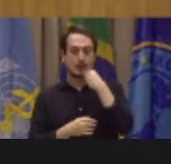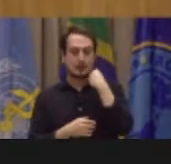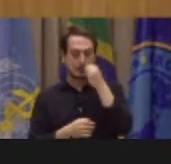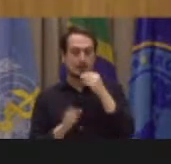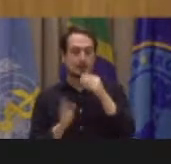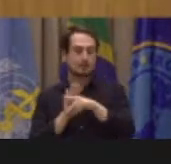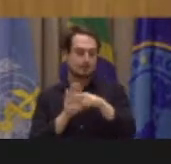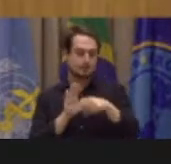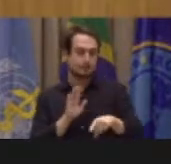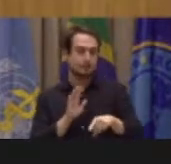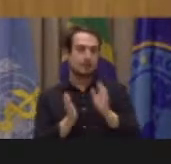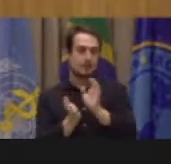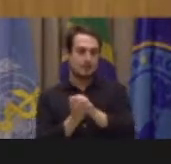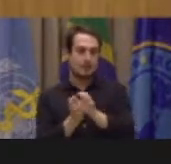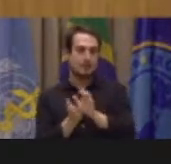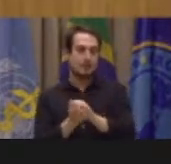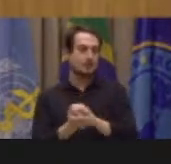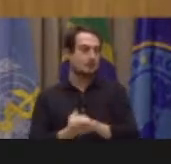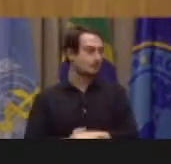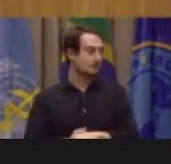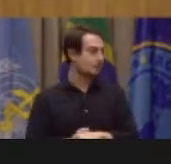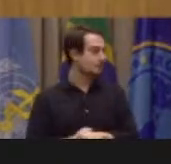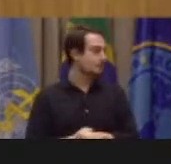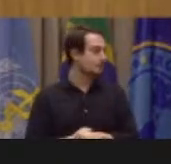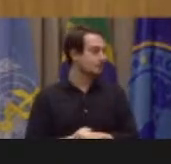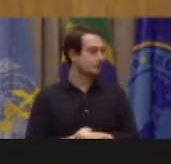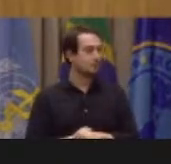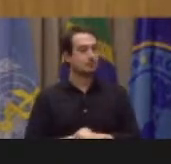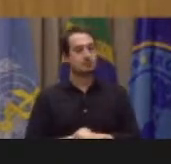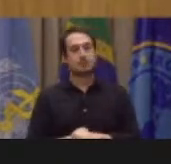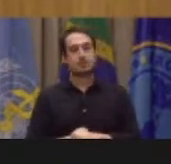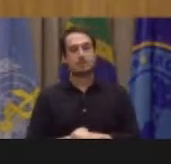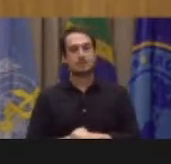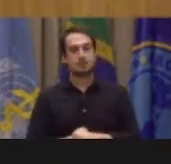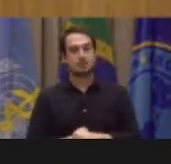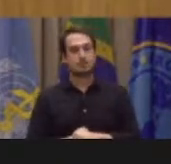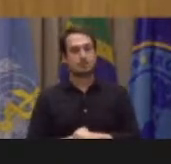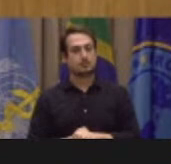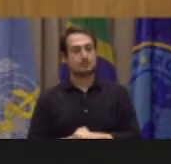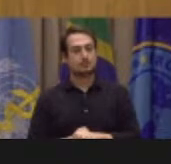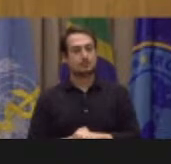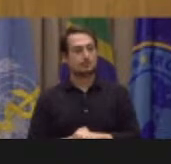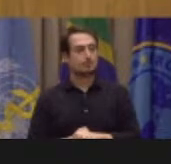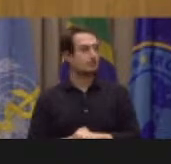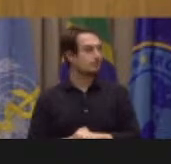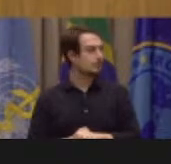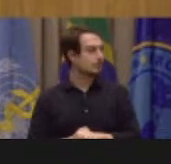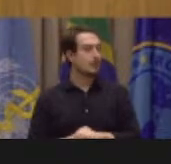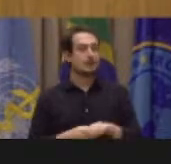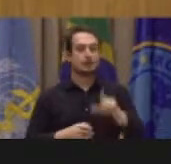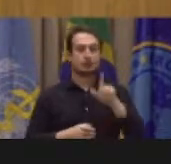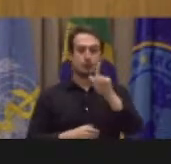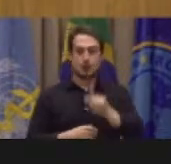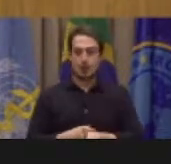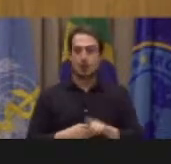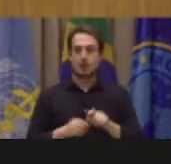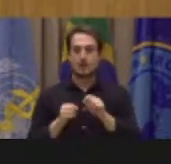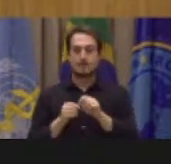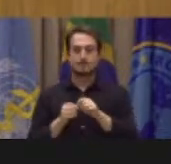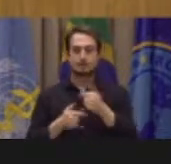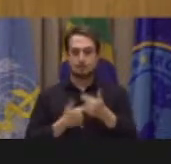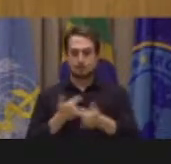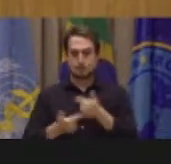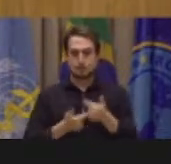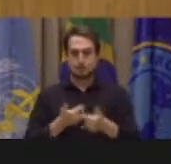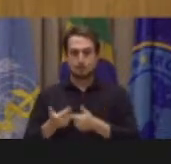Pernambuco, and the experience of Eduardo Campos Pessoa from the senior citizen, from the municipality of Recife, and the